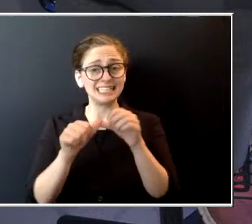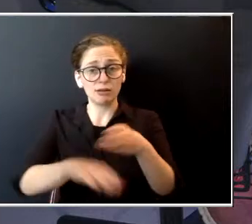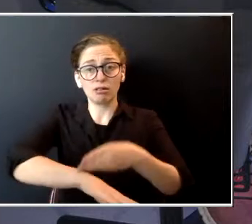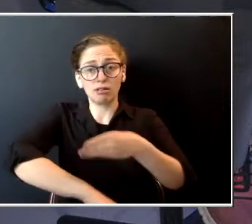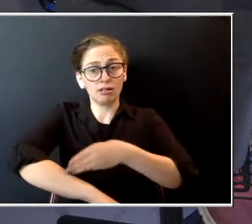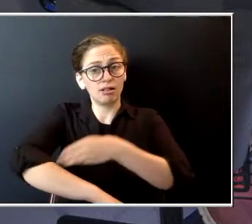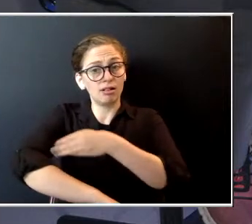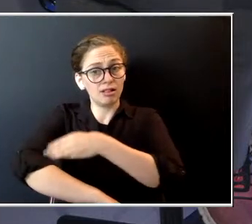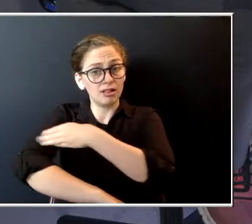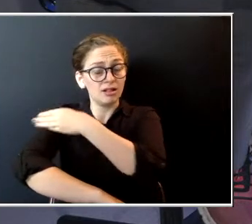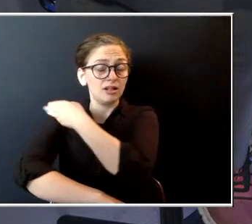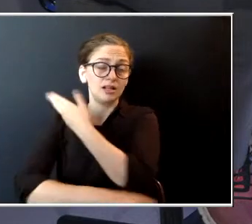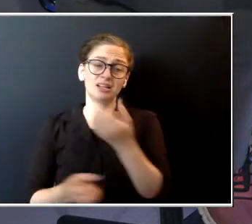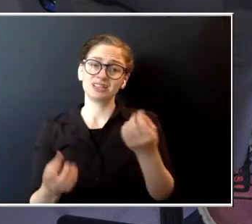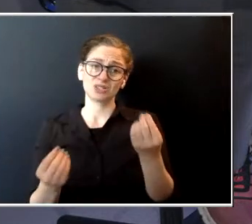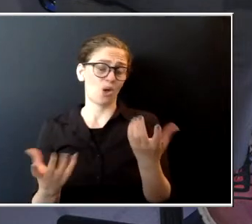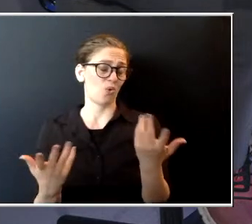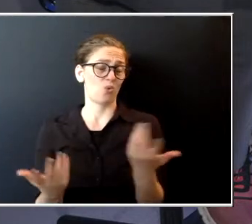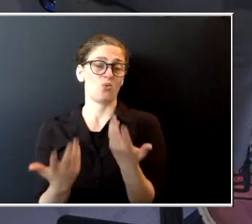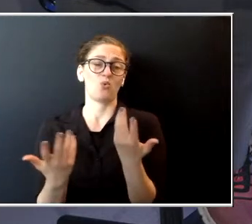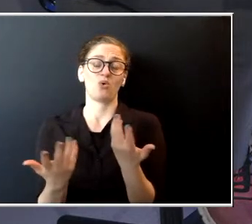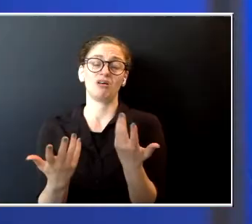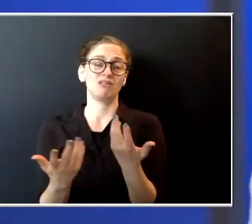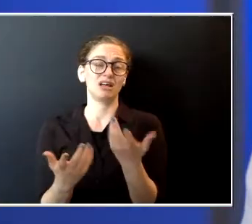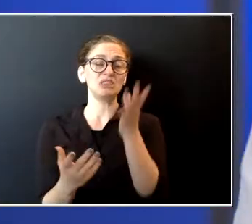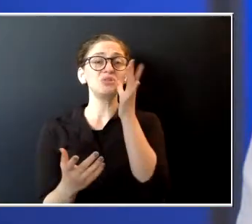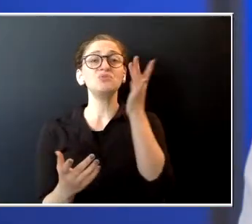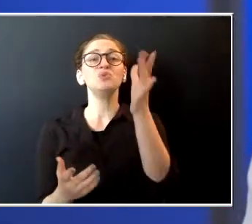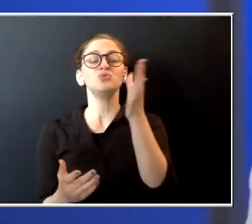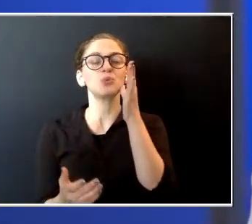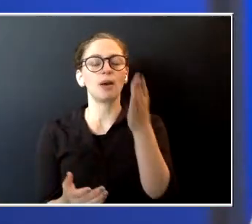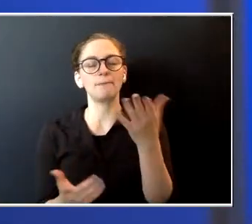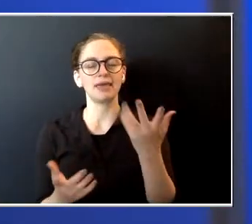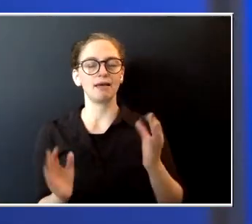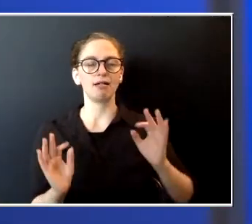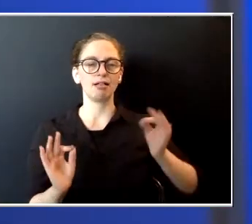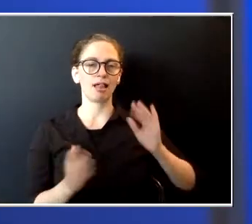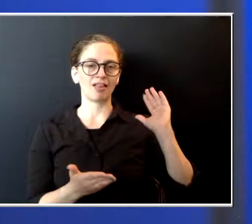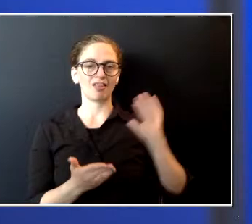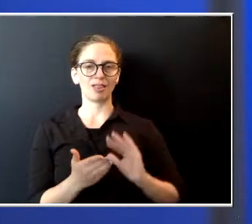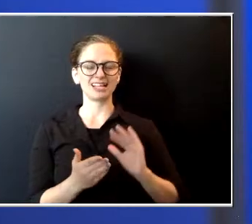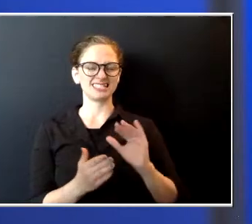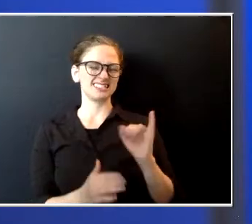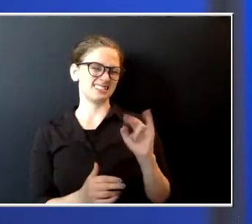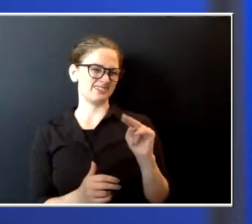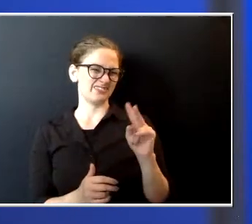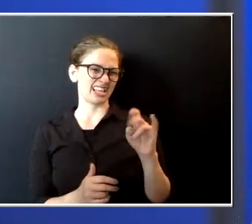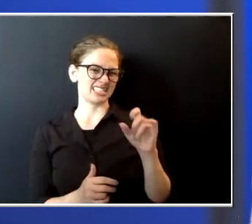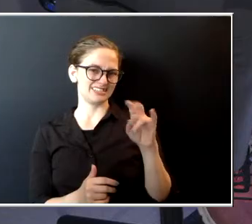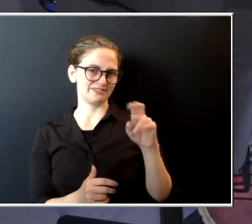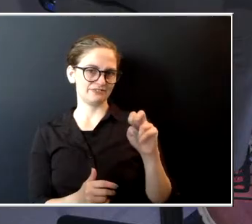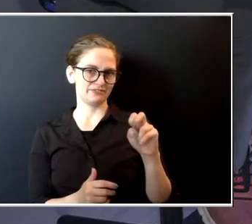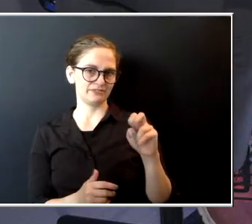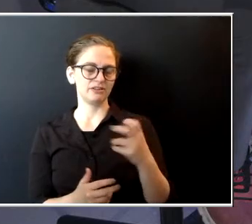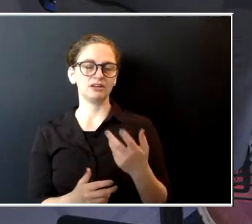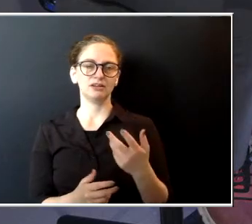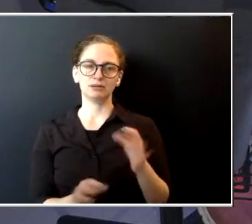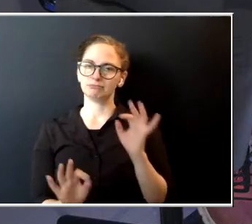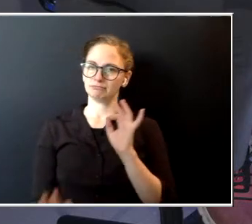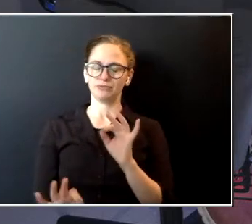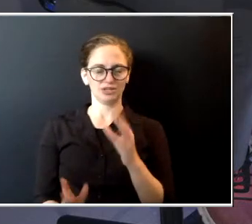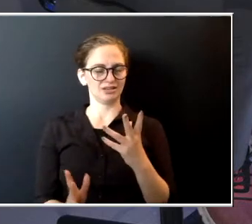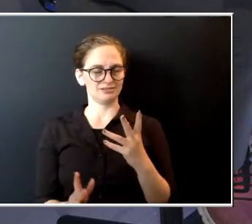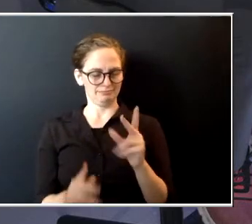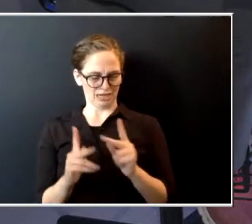the future is going to be really minimally invasive, which is perfect because patients recover better, so they much feel better. So when you say it's the future, but when are we going to be